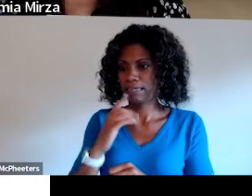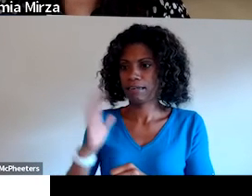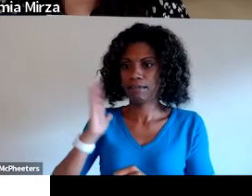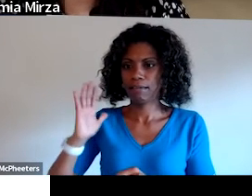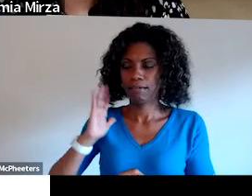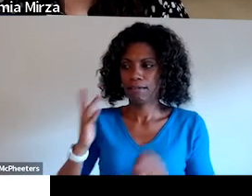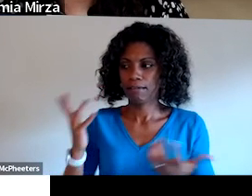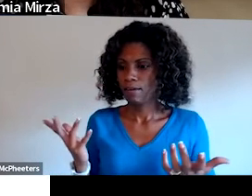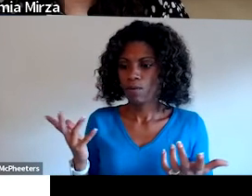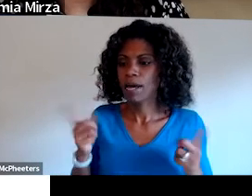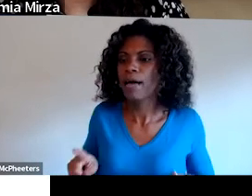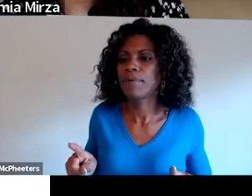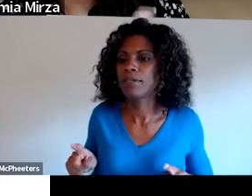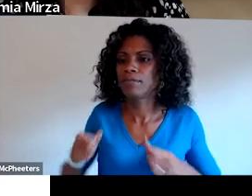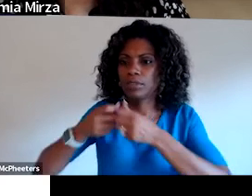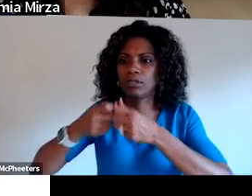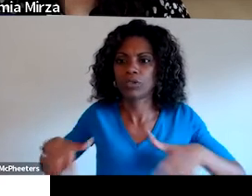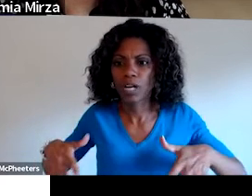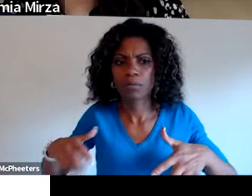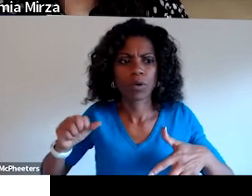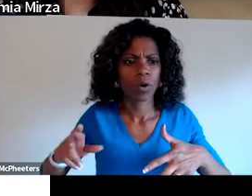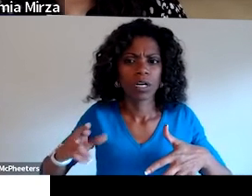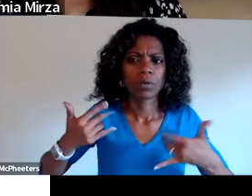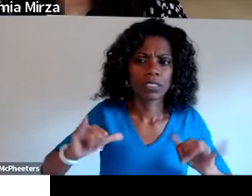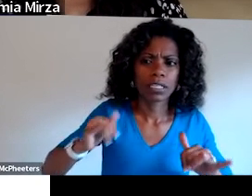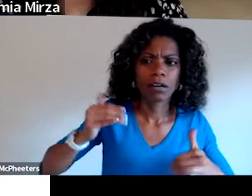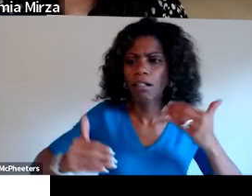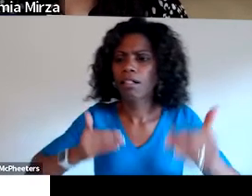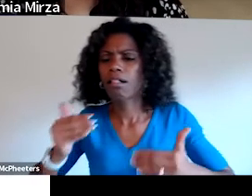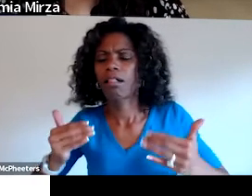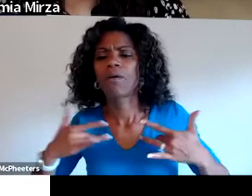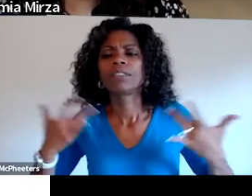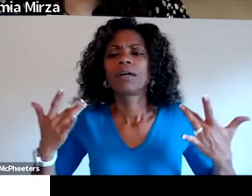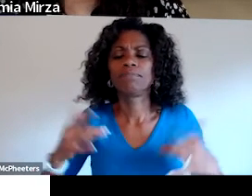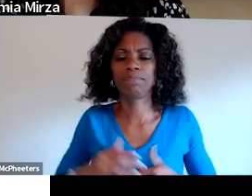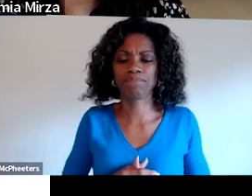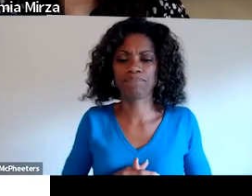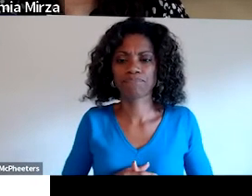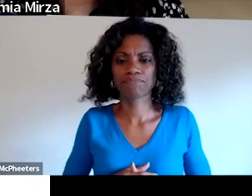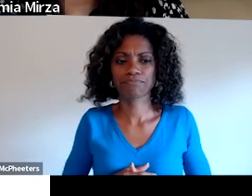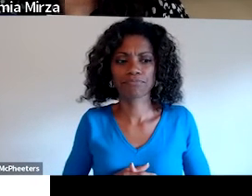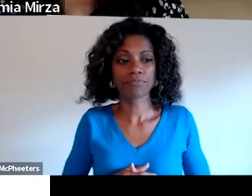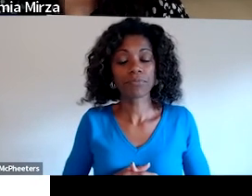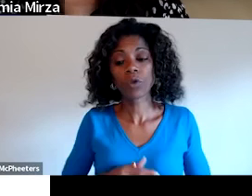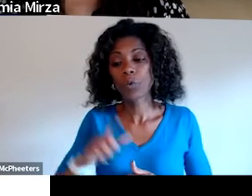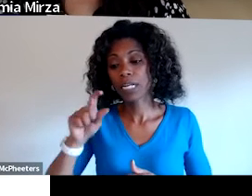need for your organizations to share what happened with your pledges, what did your organizations end up doing, whether that